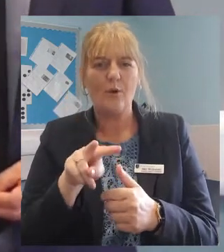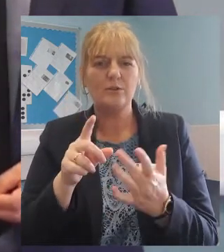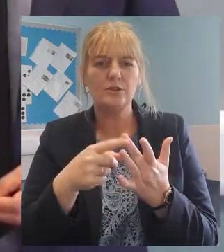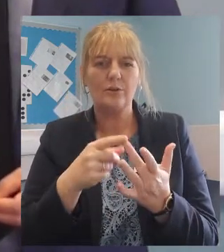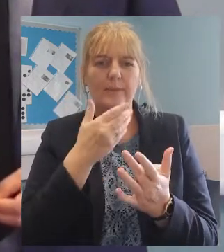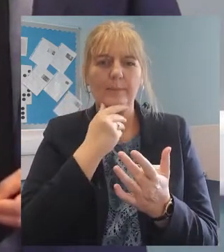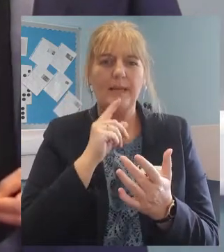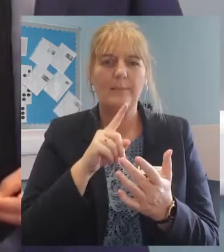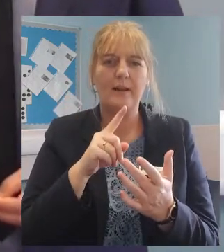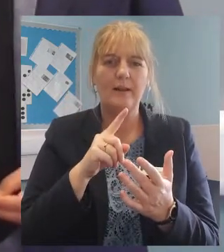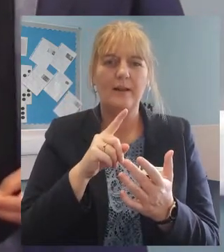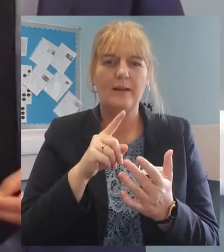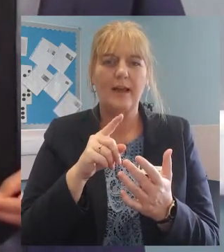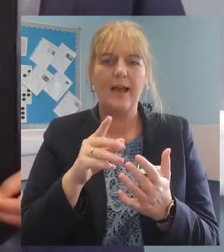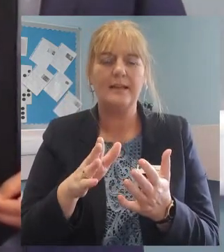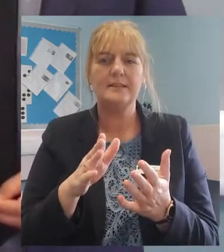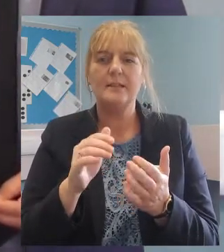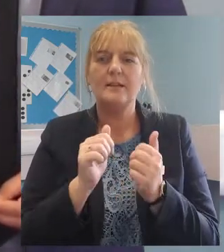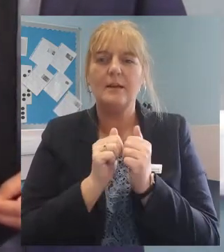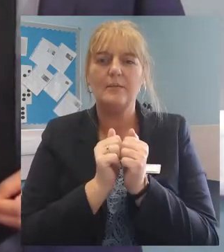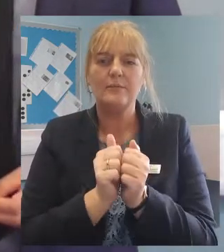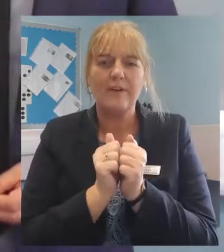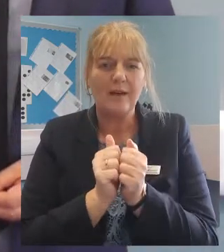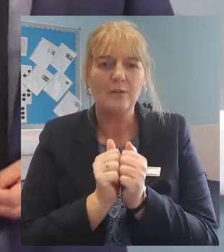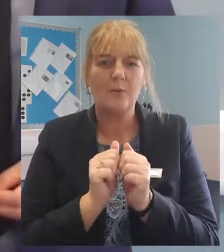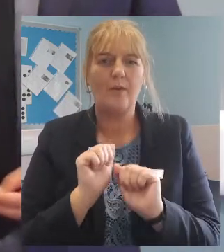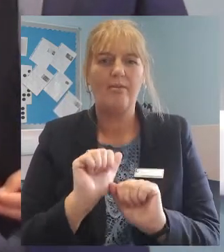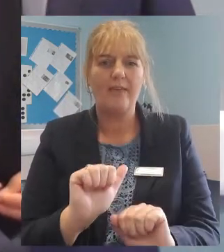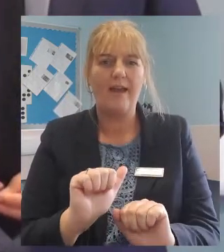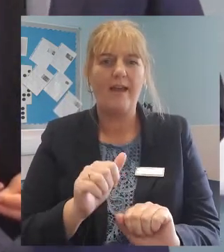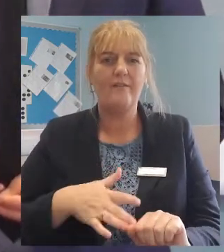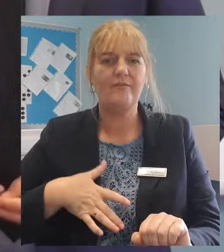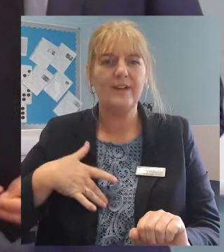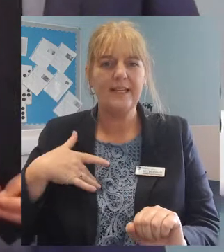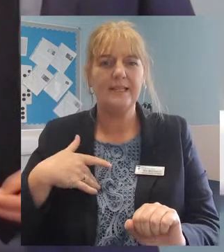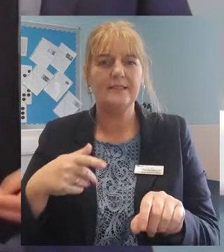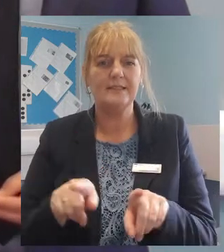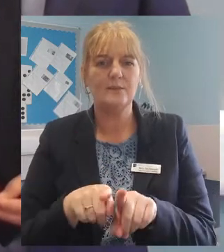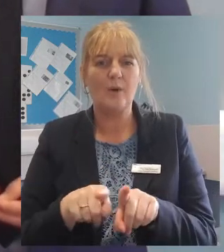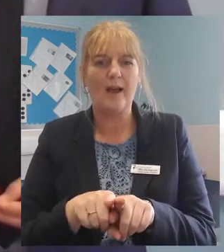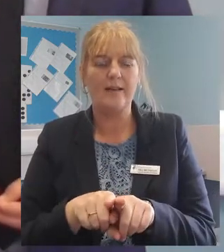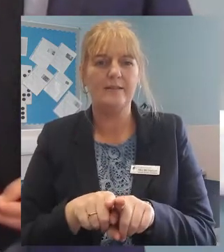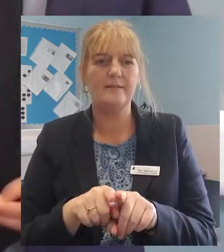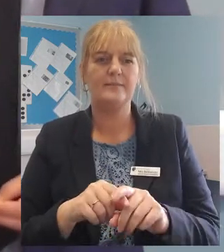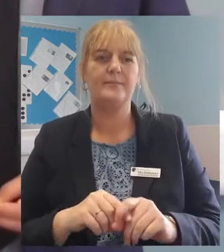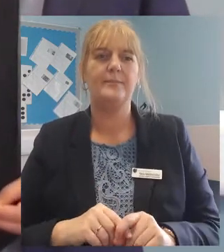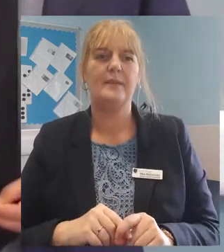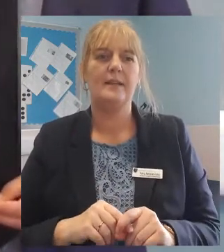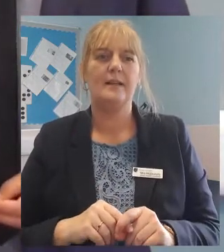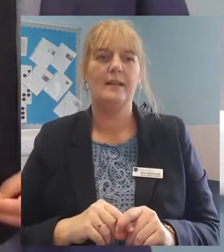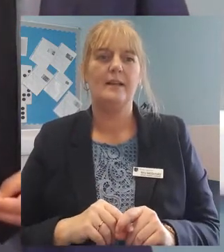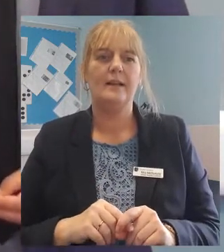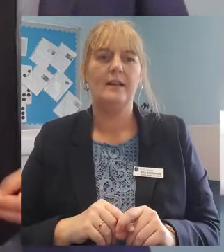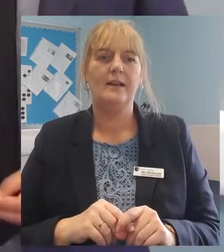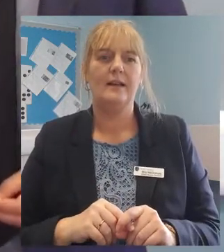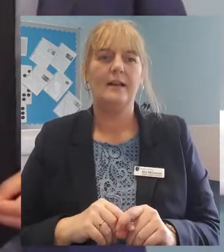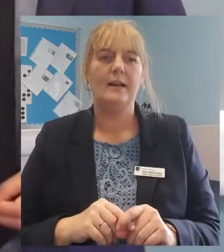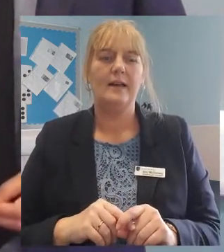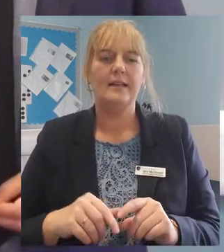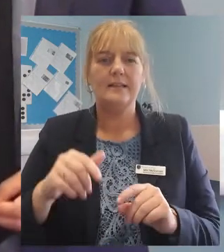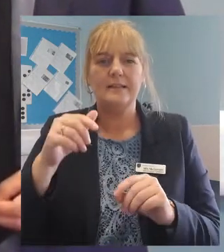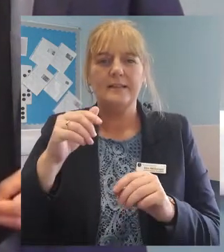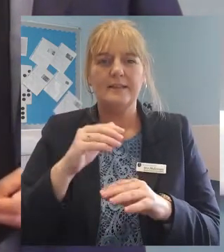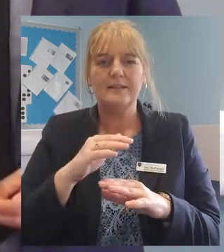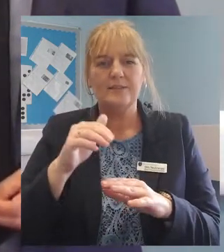valuing their opinions as much as your own. And it's asking for help rather than thinking that we always know what to